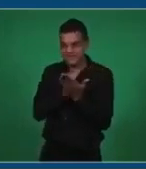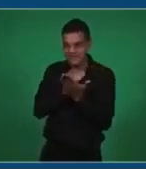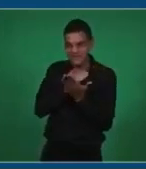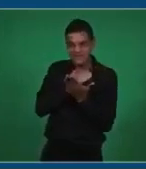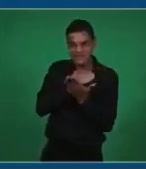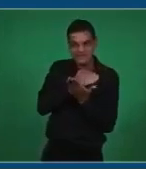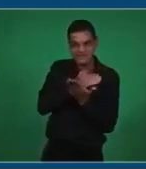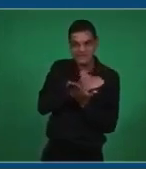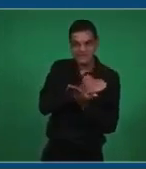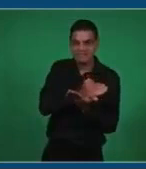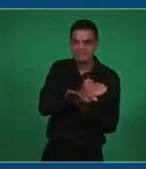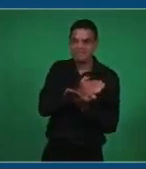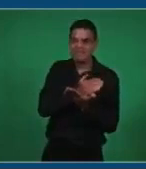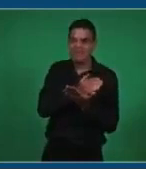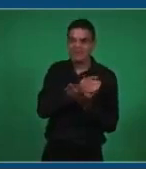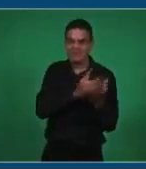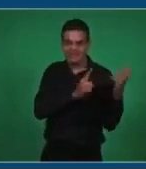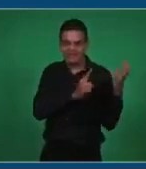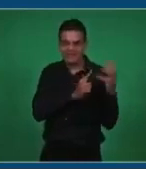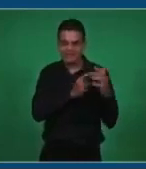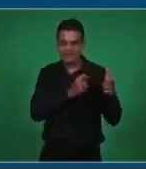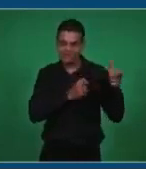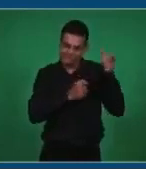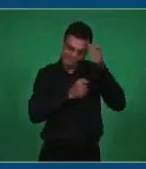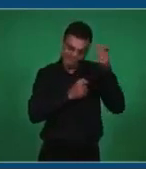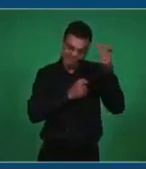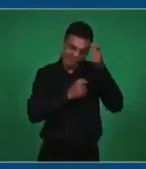and falter,